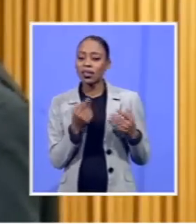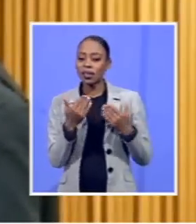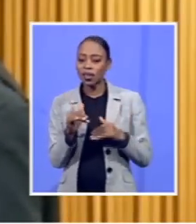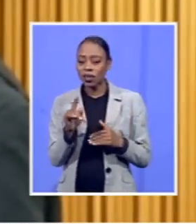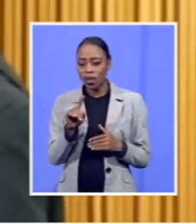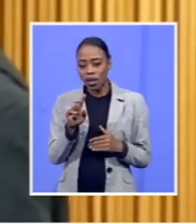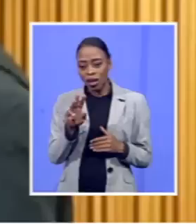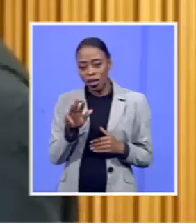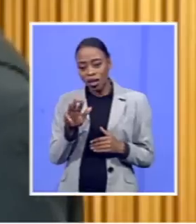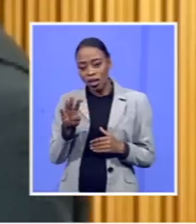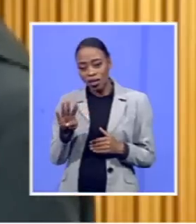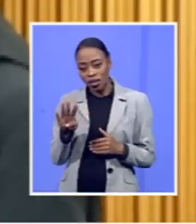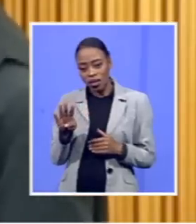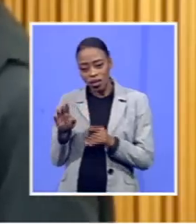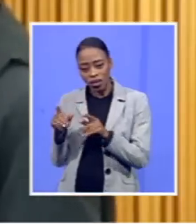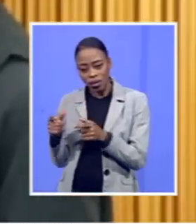194